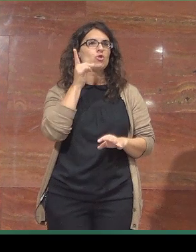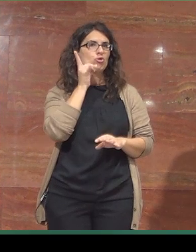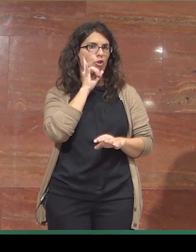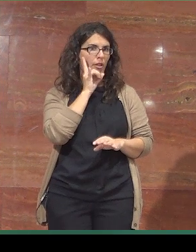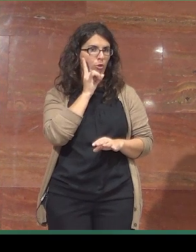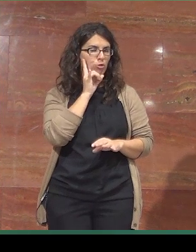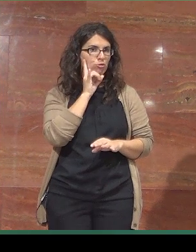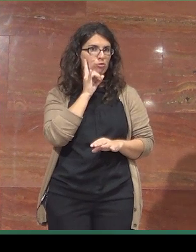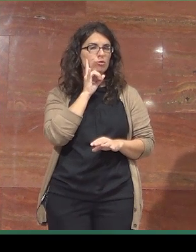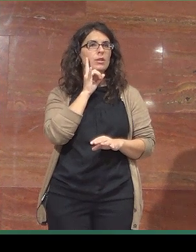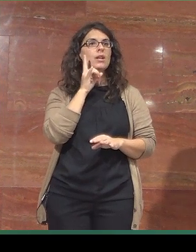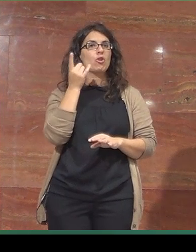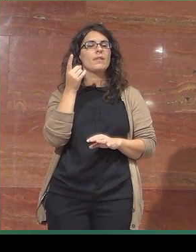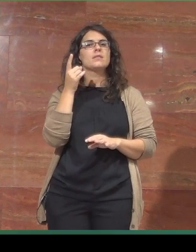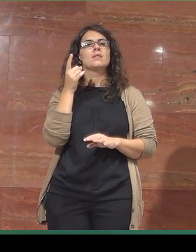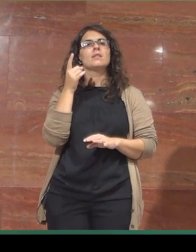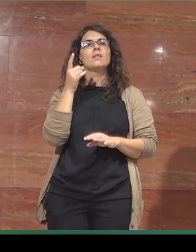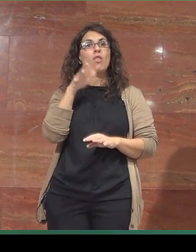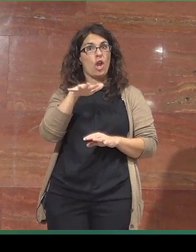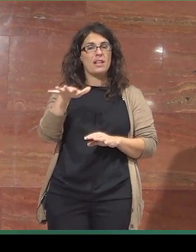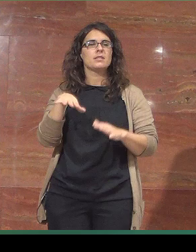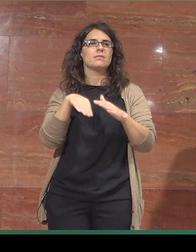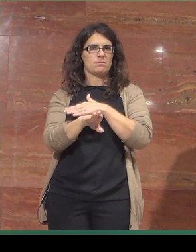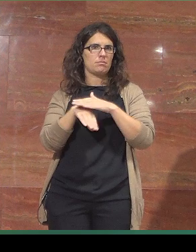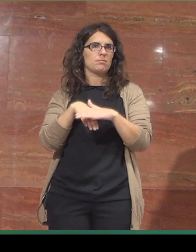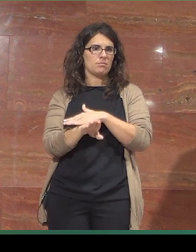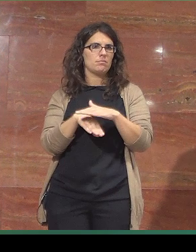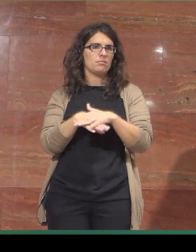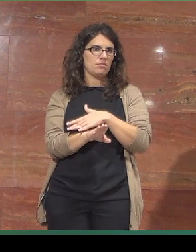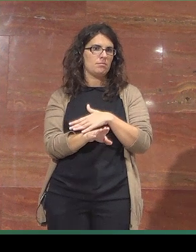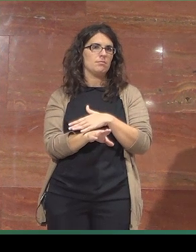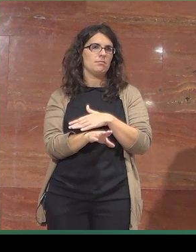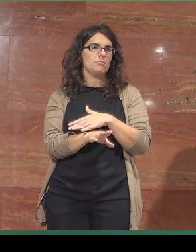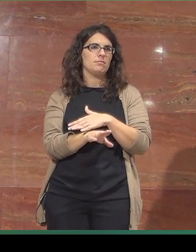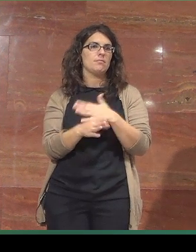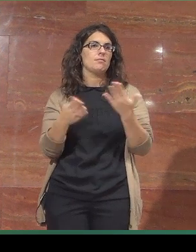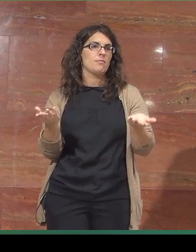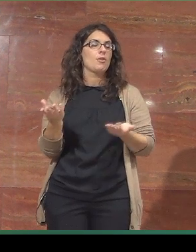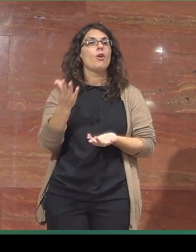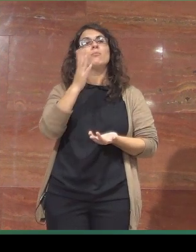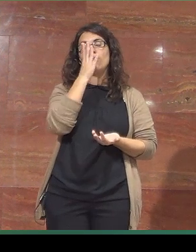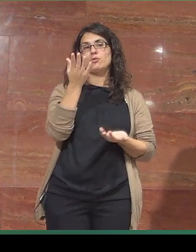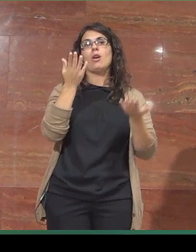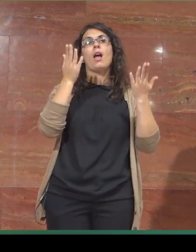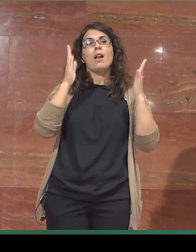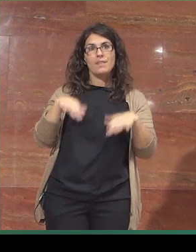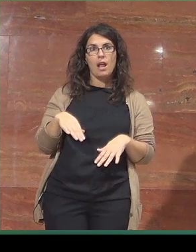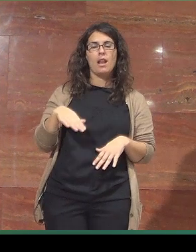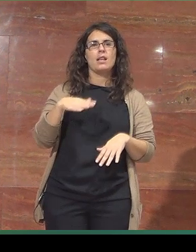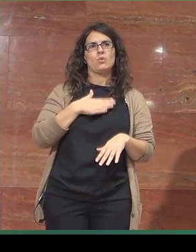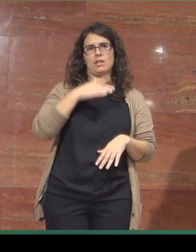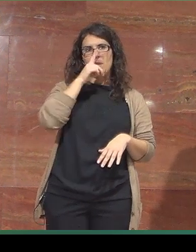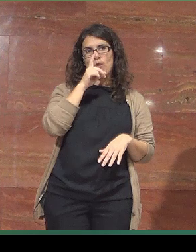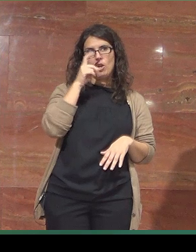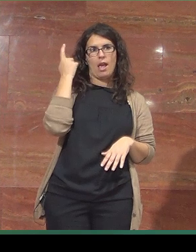And what we try to understand in our wayfinding, the design for wayfinding, is how we can support that function